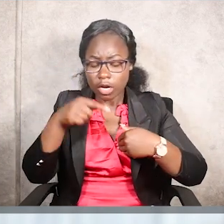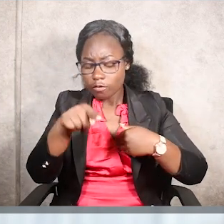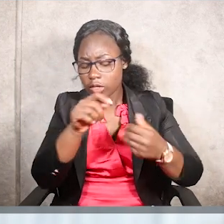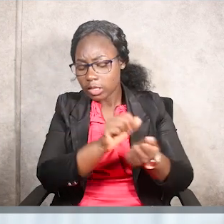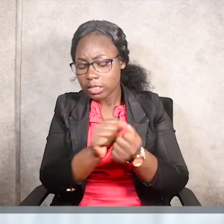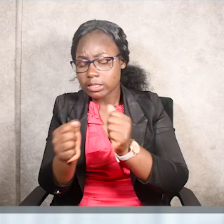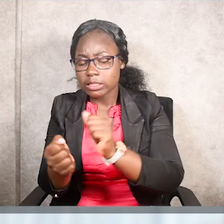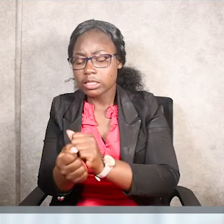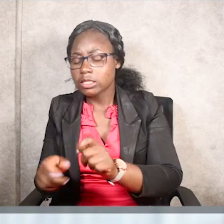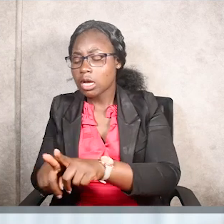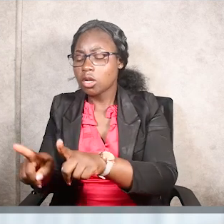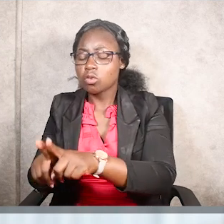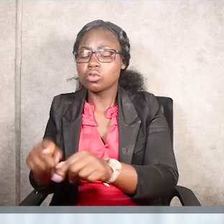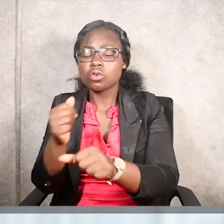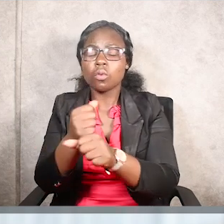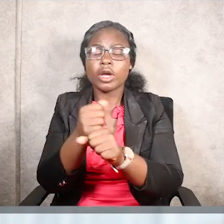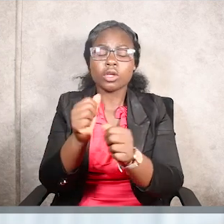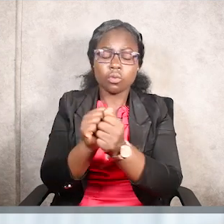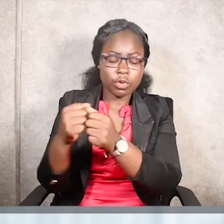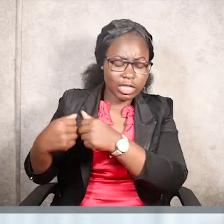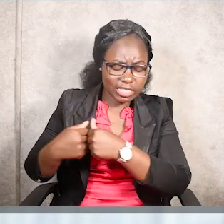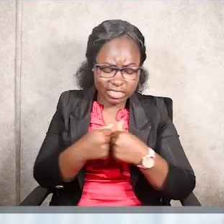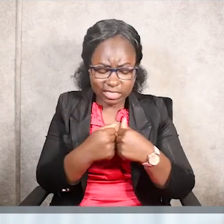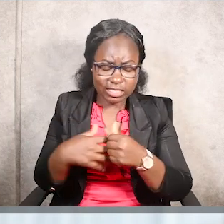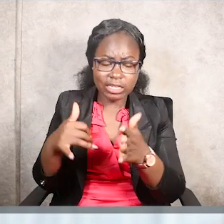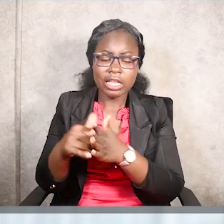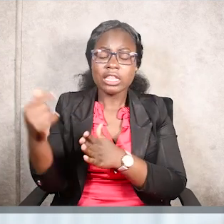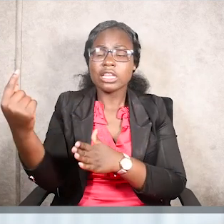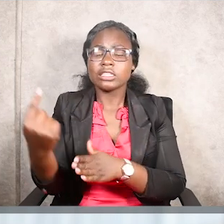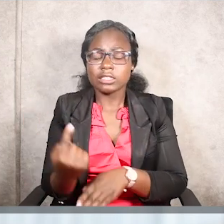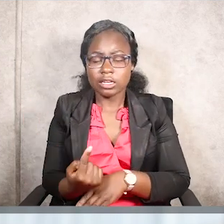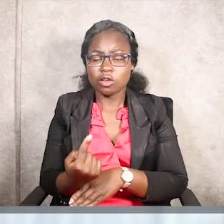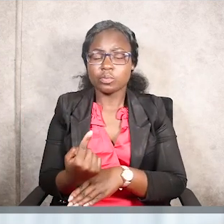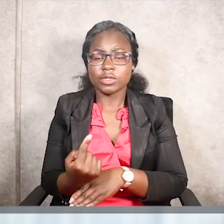while also dealing with the challenges that culminate from the